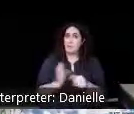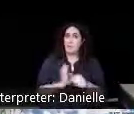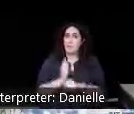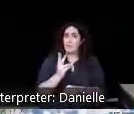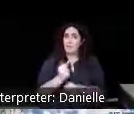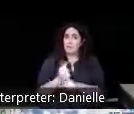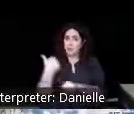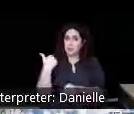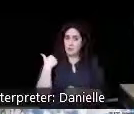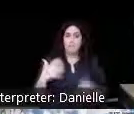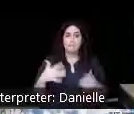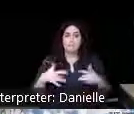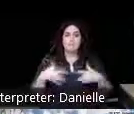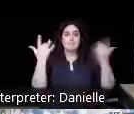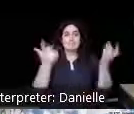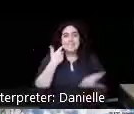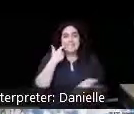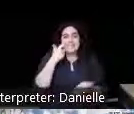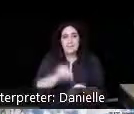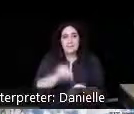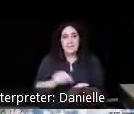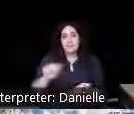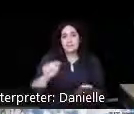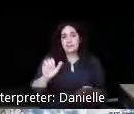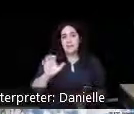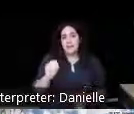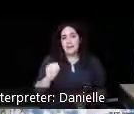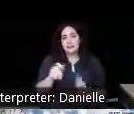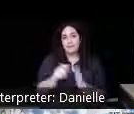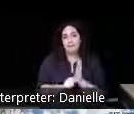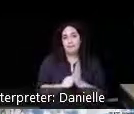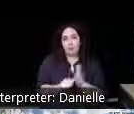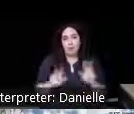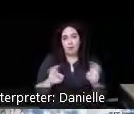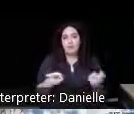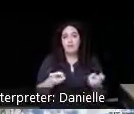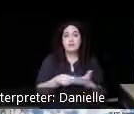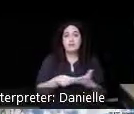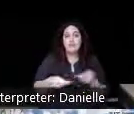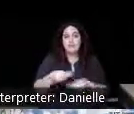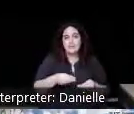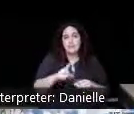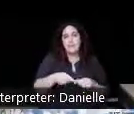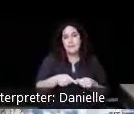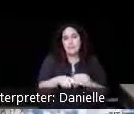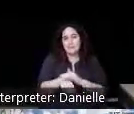this year in the ACM Journal Transactions on Accessible Computing.